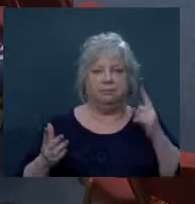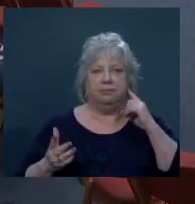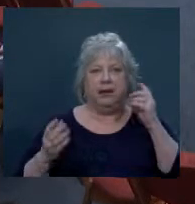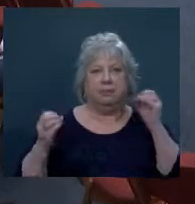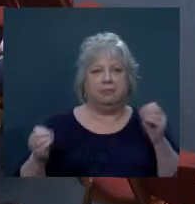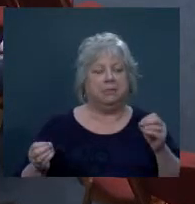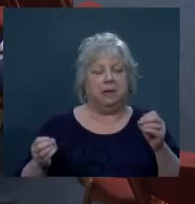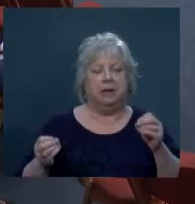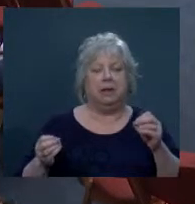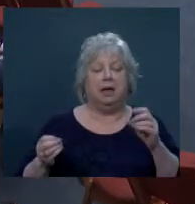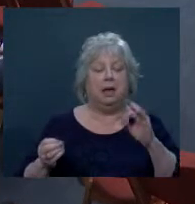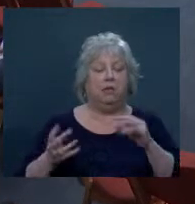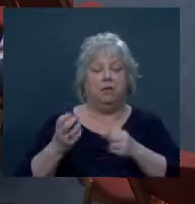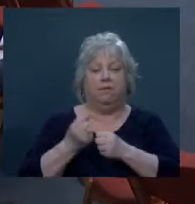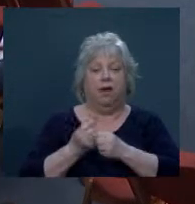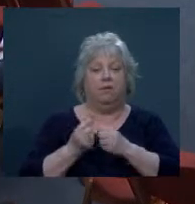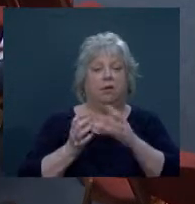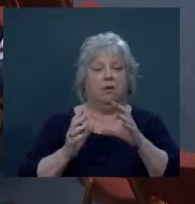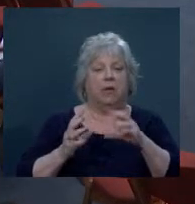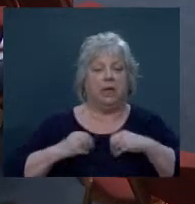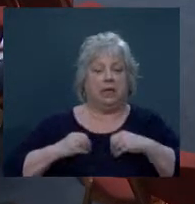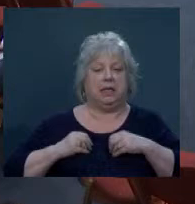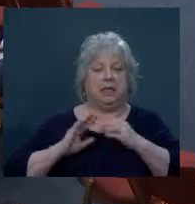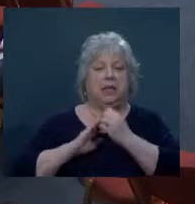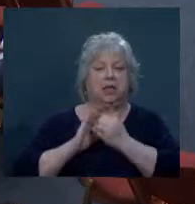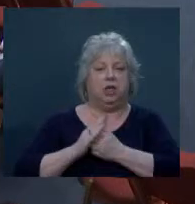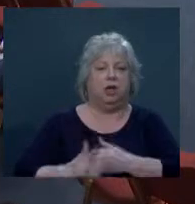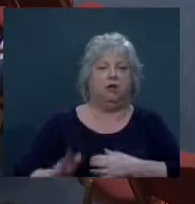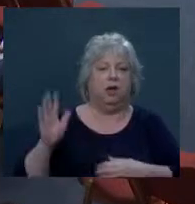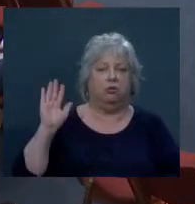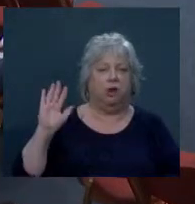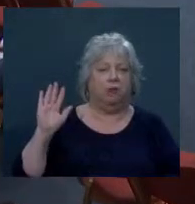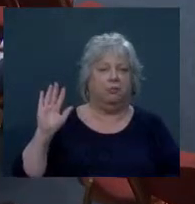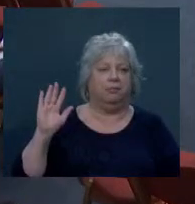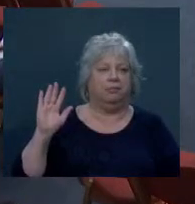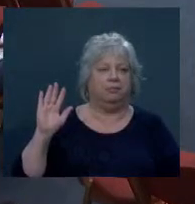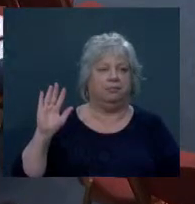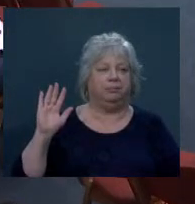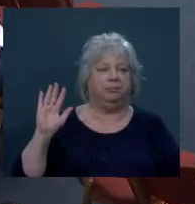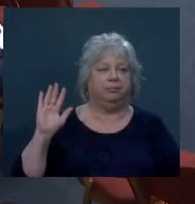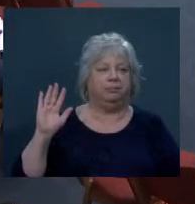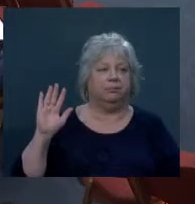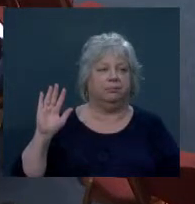Hearing none, if those in favor of the consent agenda, please raise your right hand.